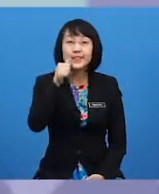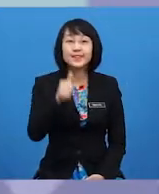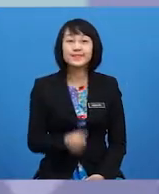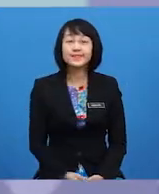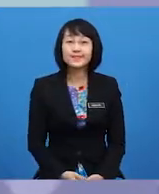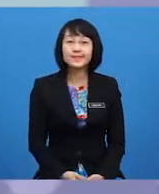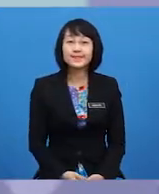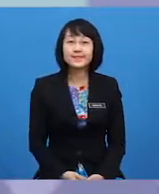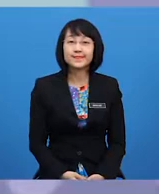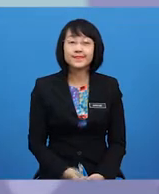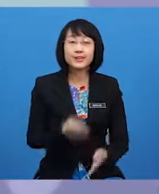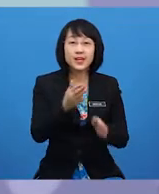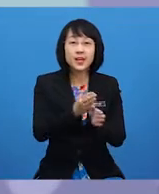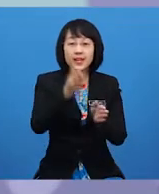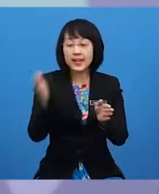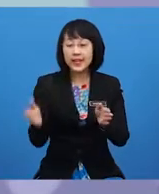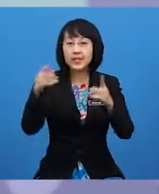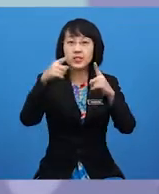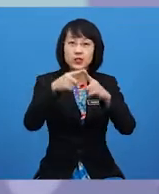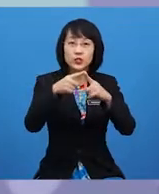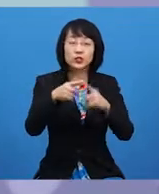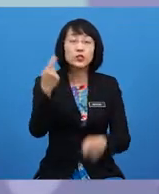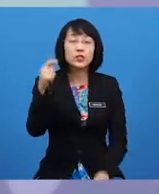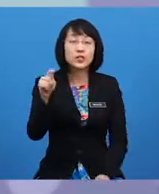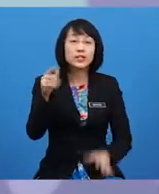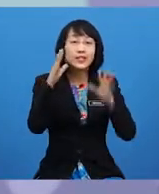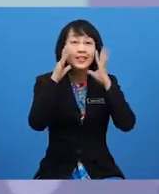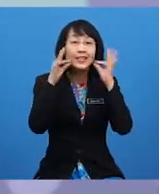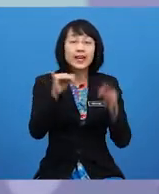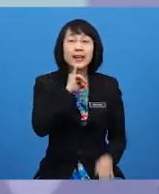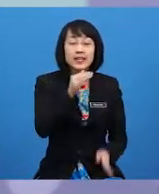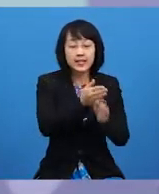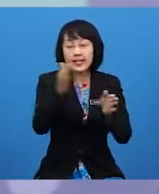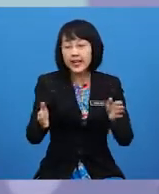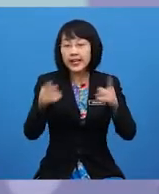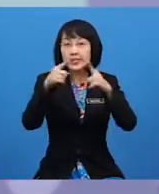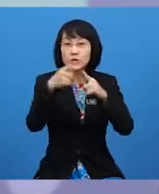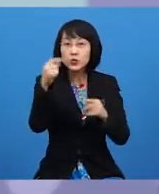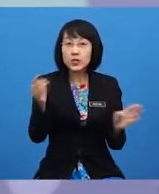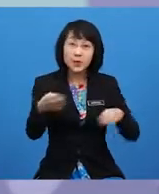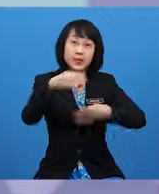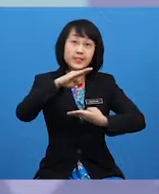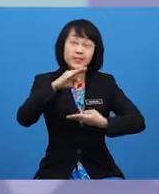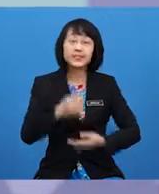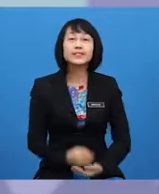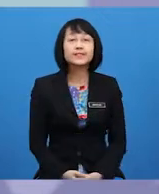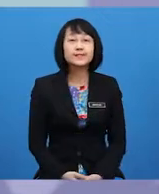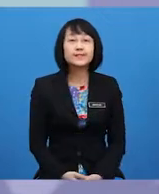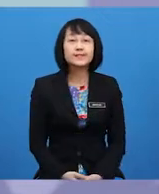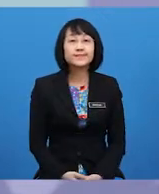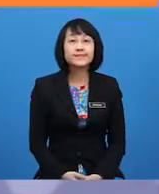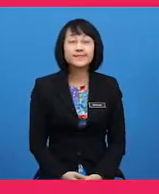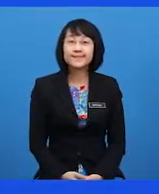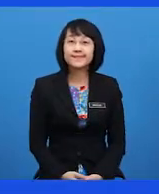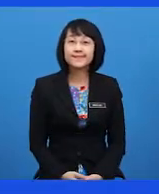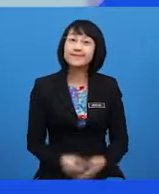Well, good job, boys and girls. All of you did very great job. Now let's move on with our next